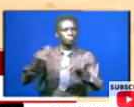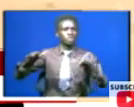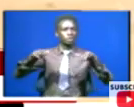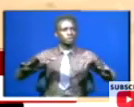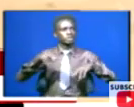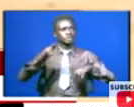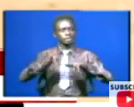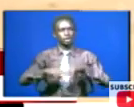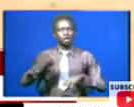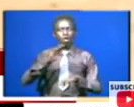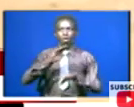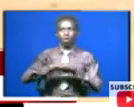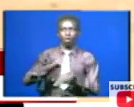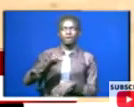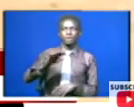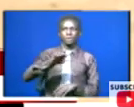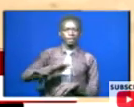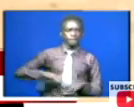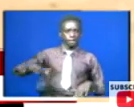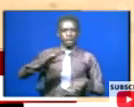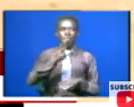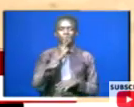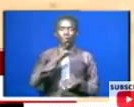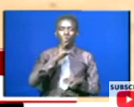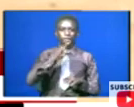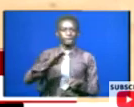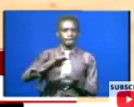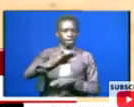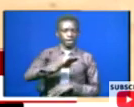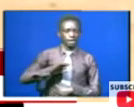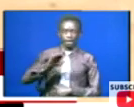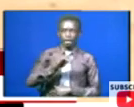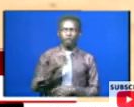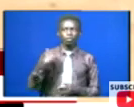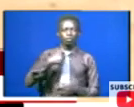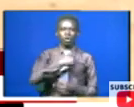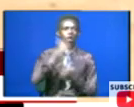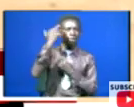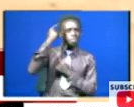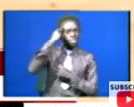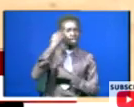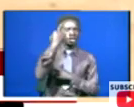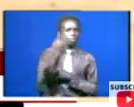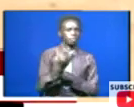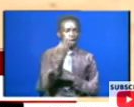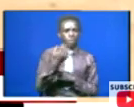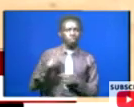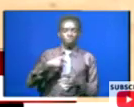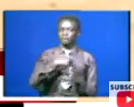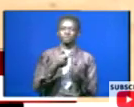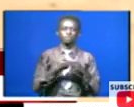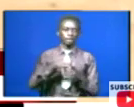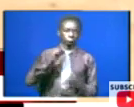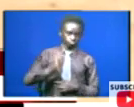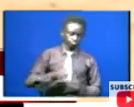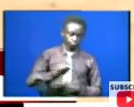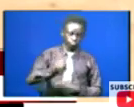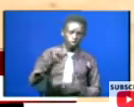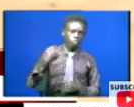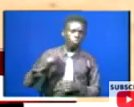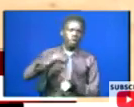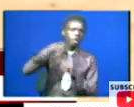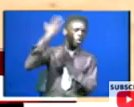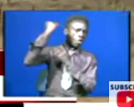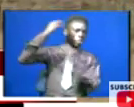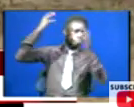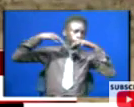aquifer. Lakini sisi tunajua tu kufika mwezi wa tatu, sisi tunaweka tu mbegu yetu chini. Tutarajia mfua